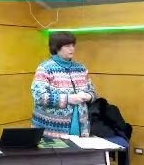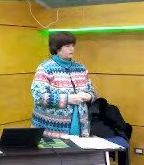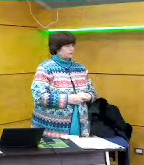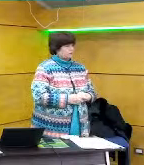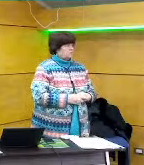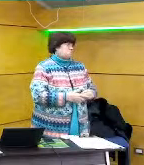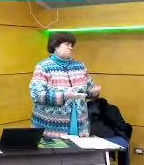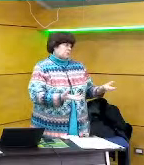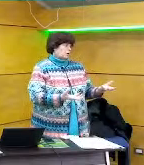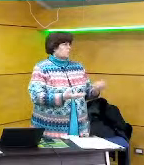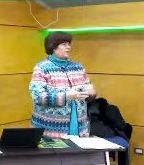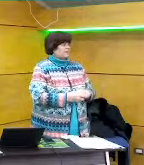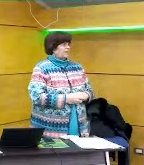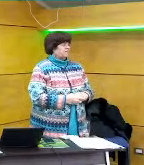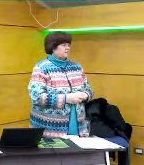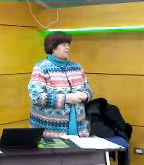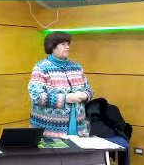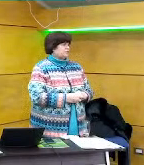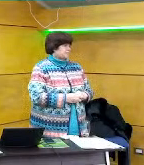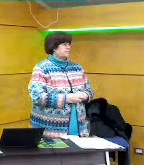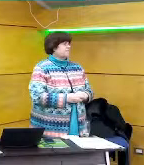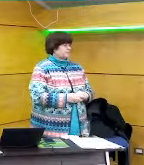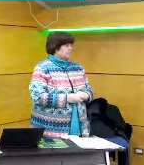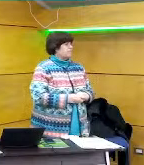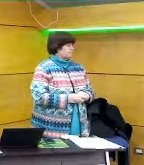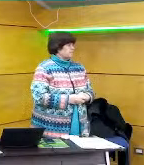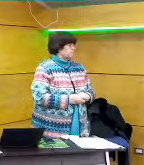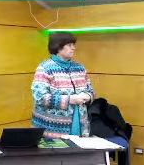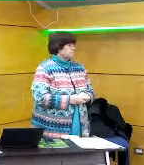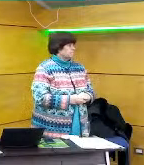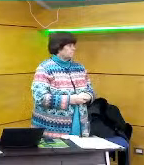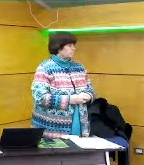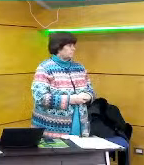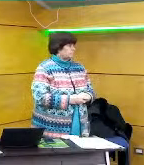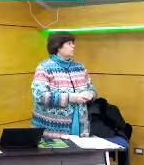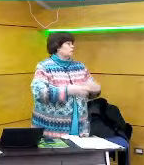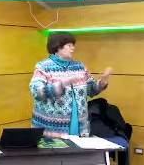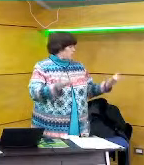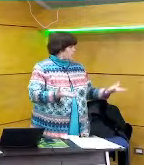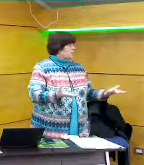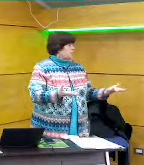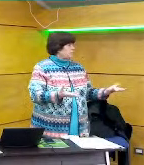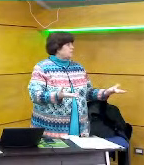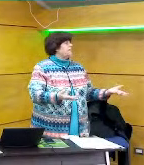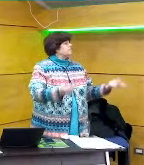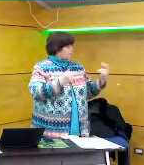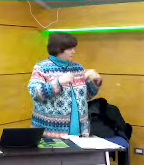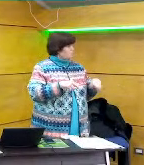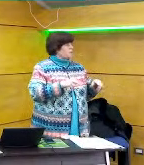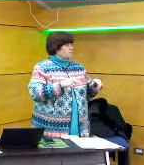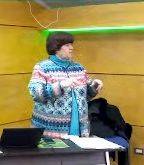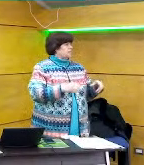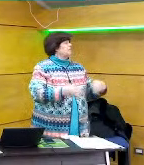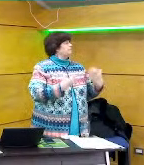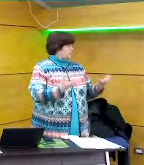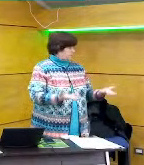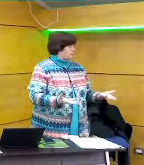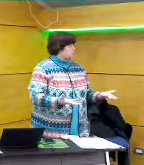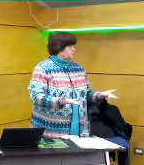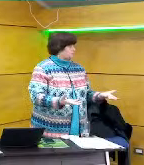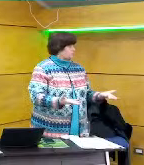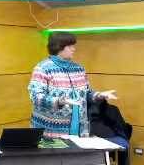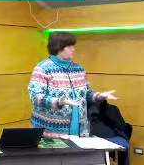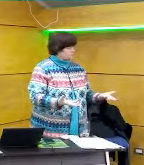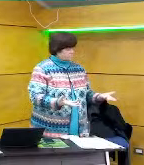expression already at age 6 and 7 for a language that is not their mother tongue. They've